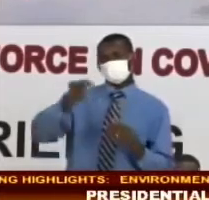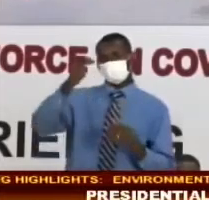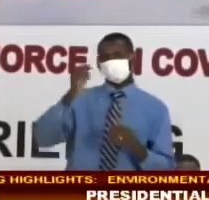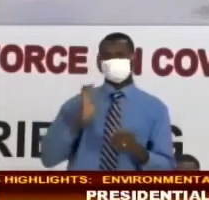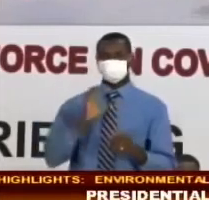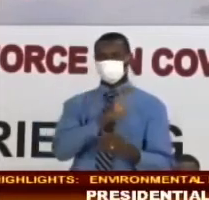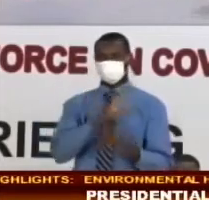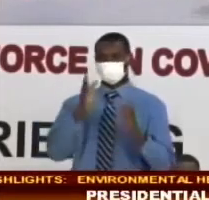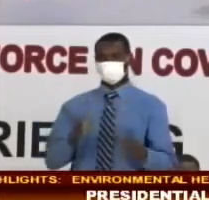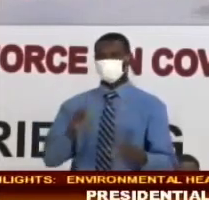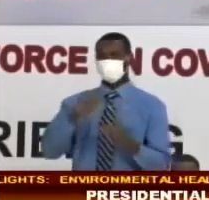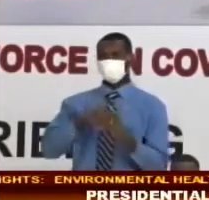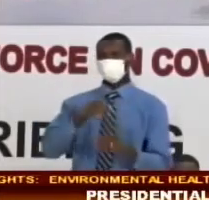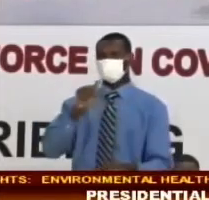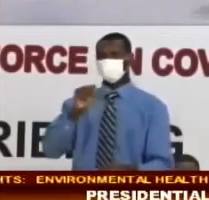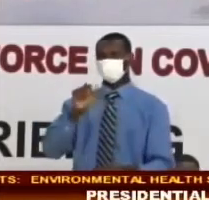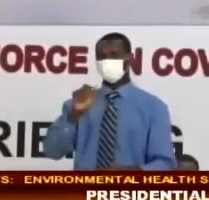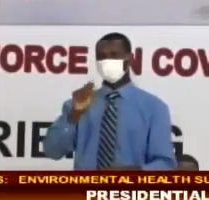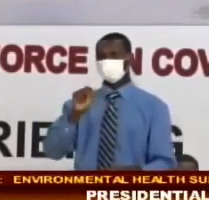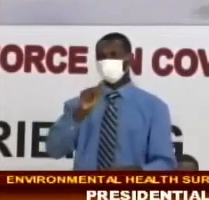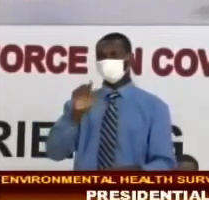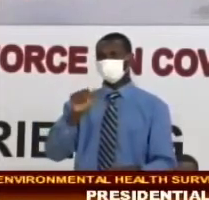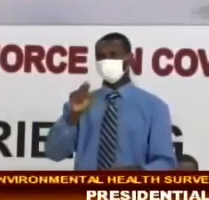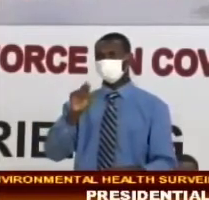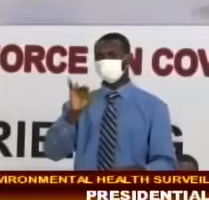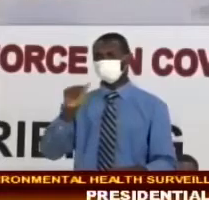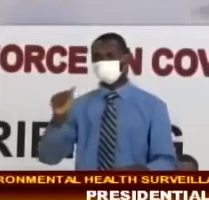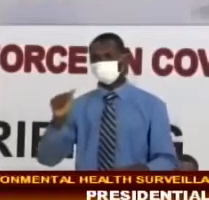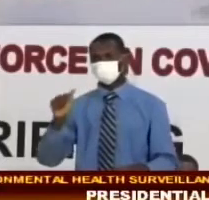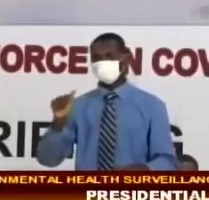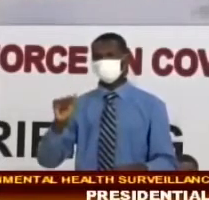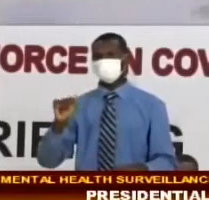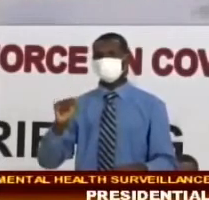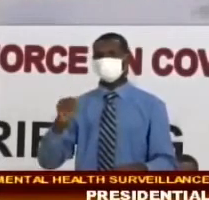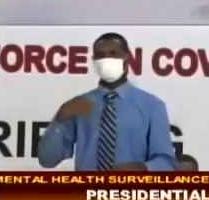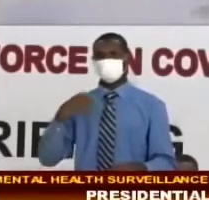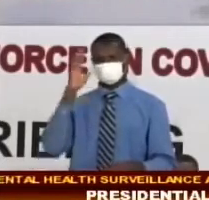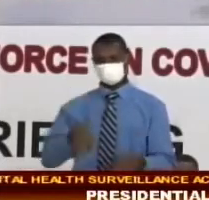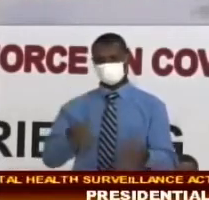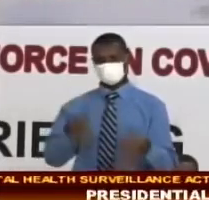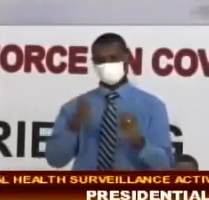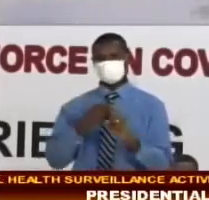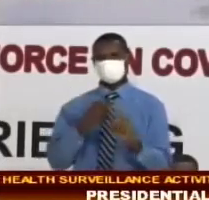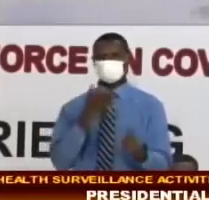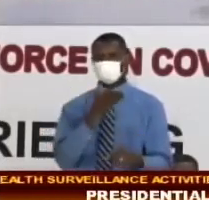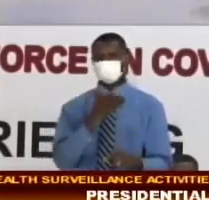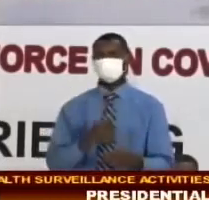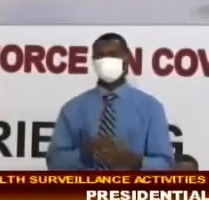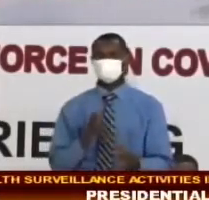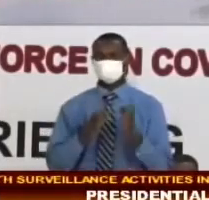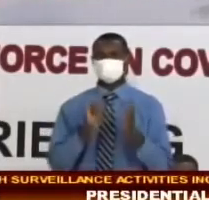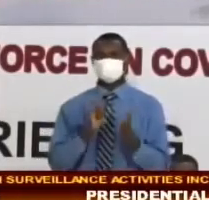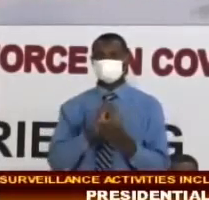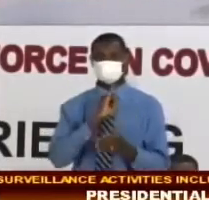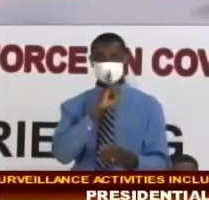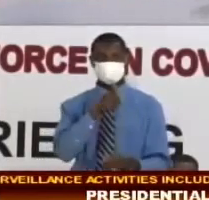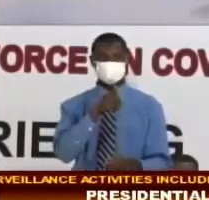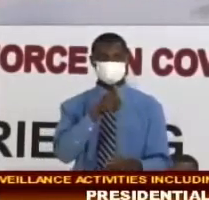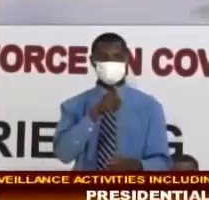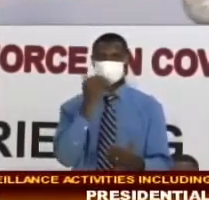in Tanzania, and then we'll take it from there if that is the case. Thank